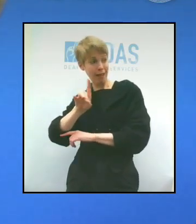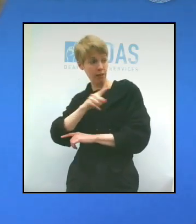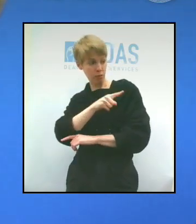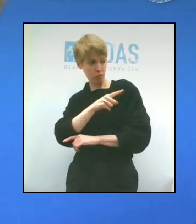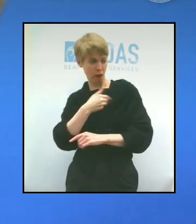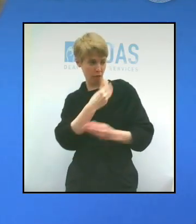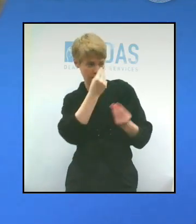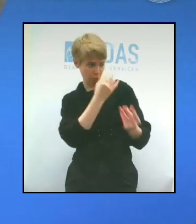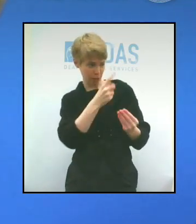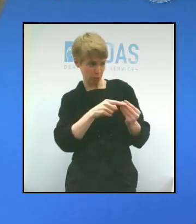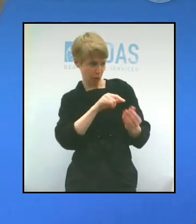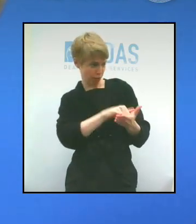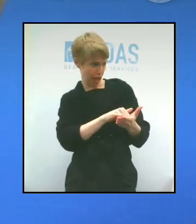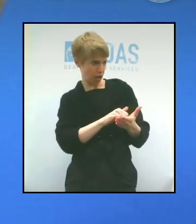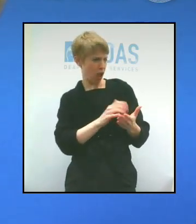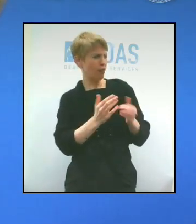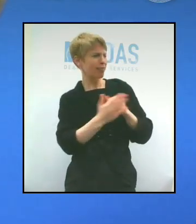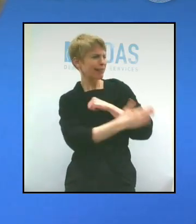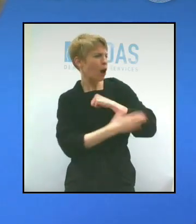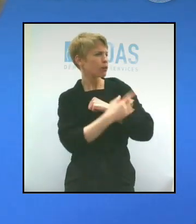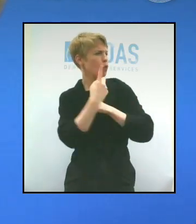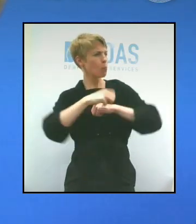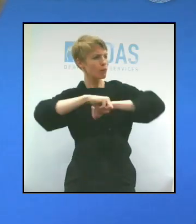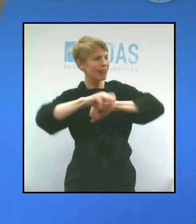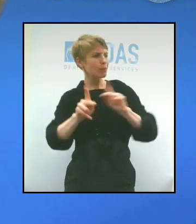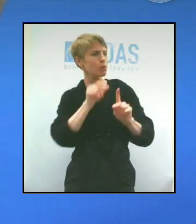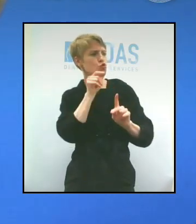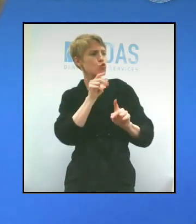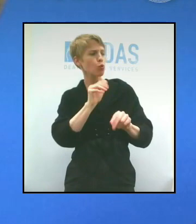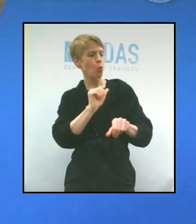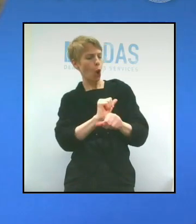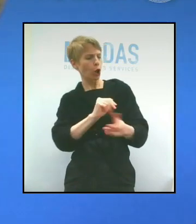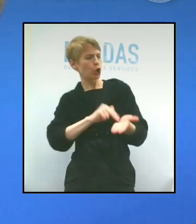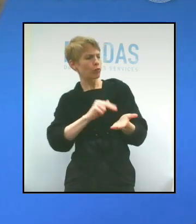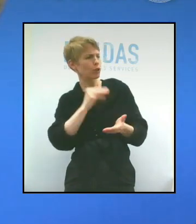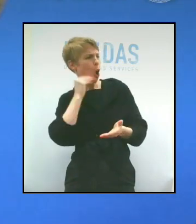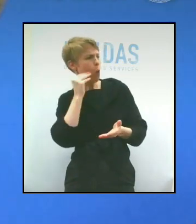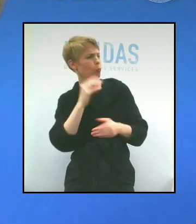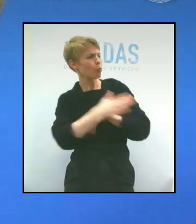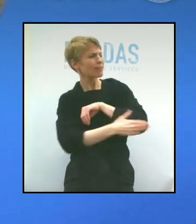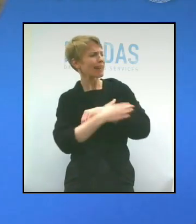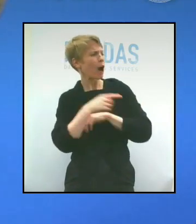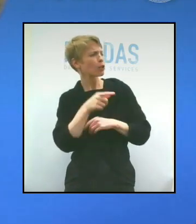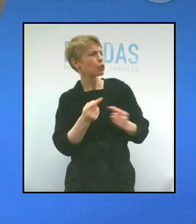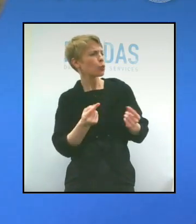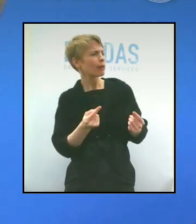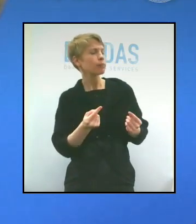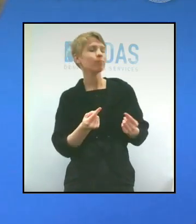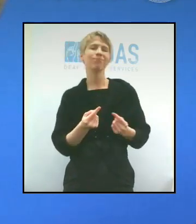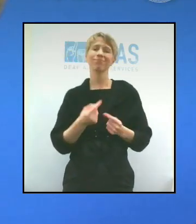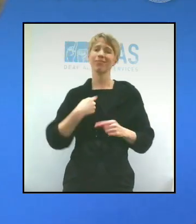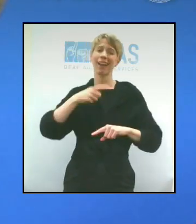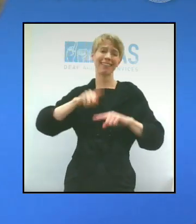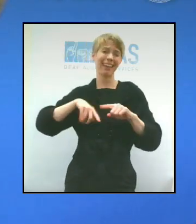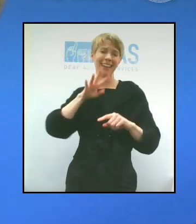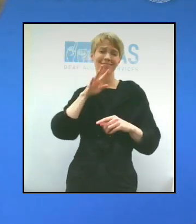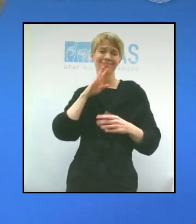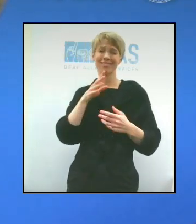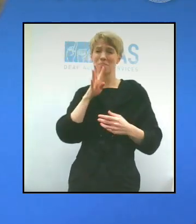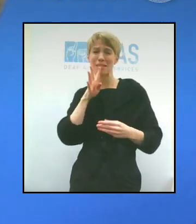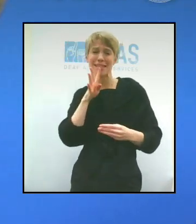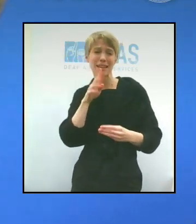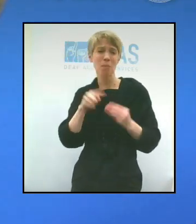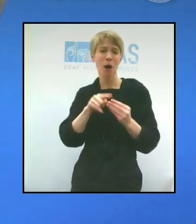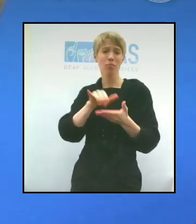county helping to protect workers inside nursing homes and hospitals? I can't speak on any issue with regards to a person who worked in a